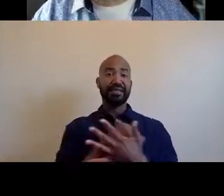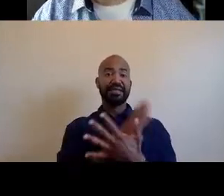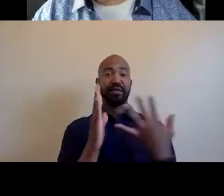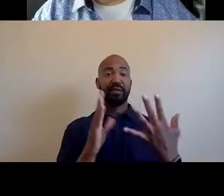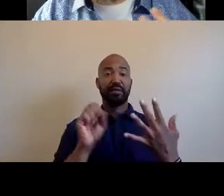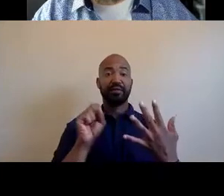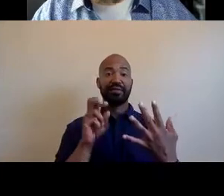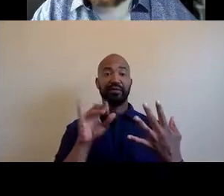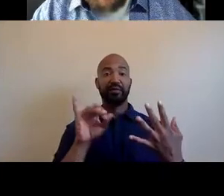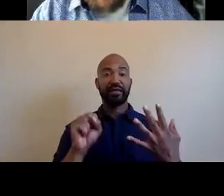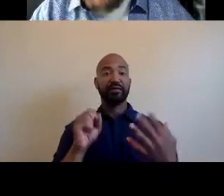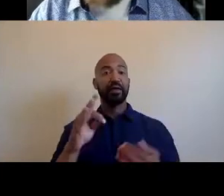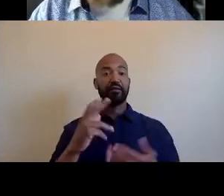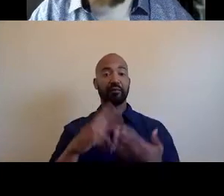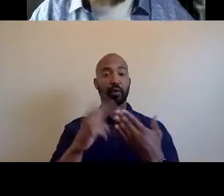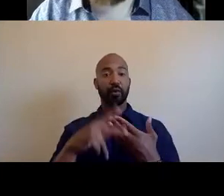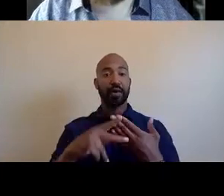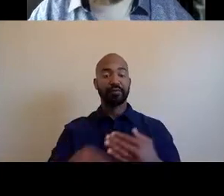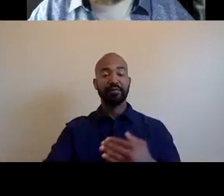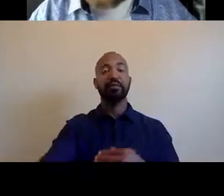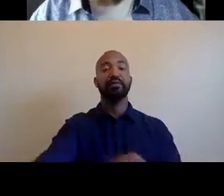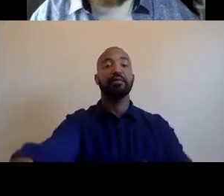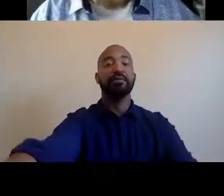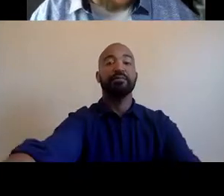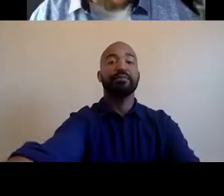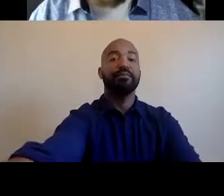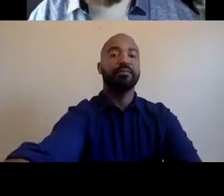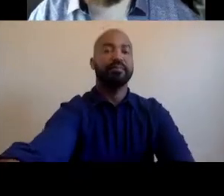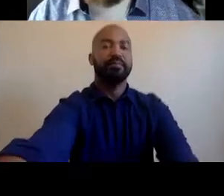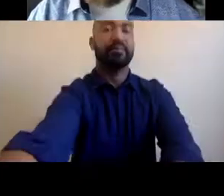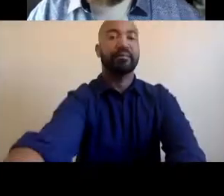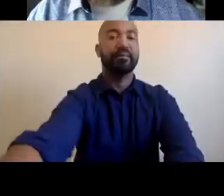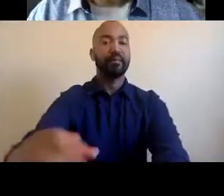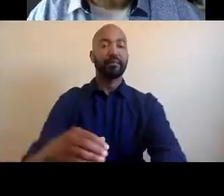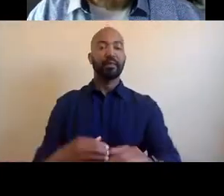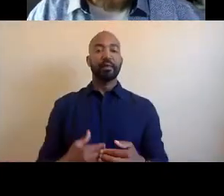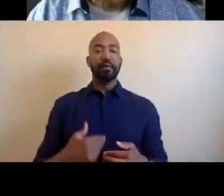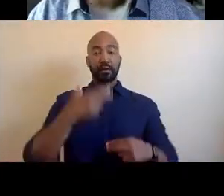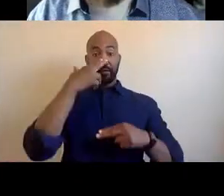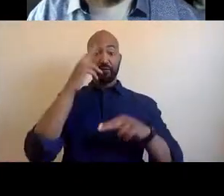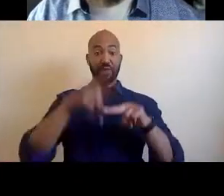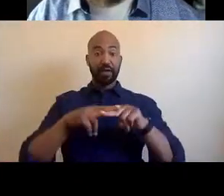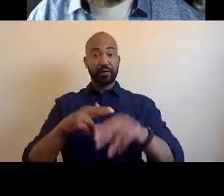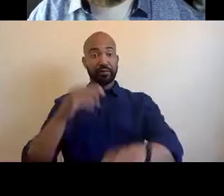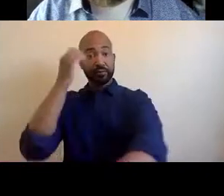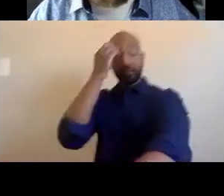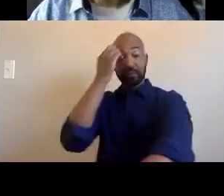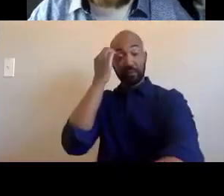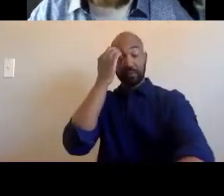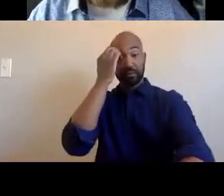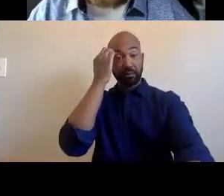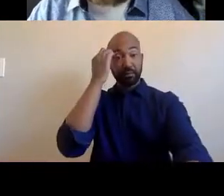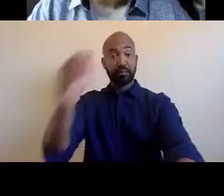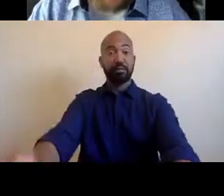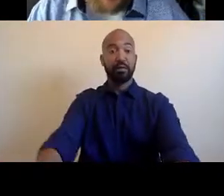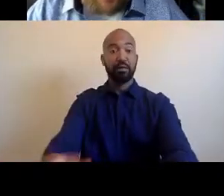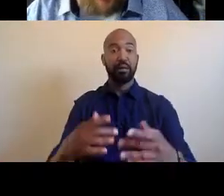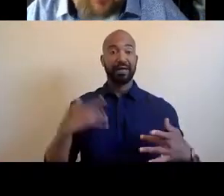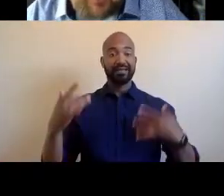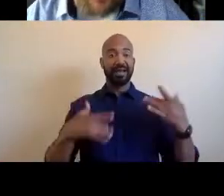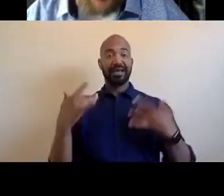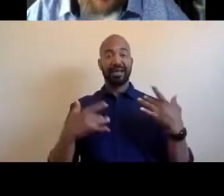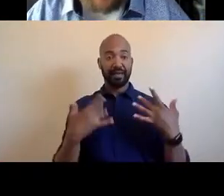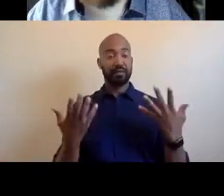with a really fun, exciting set of programs that are funded by the Advancing